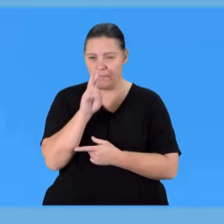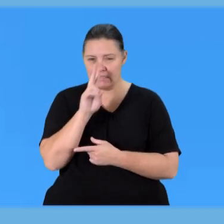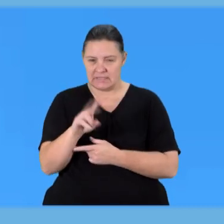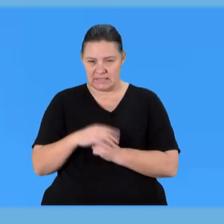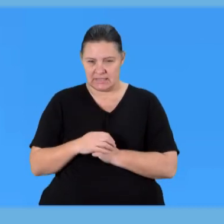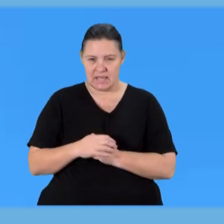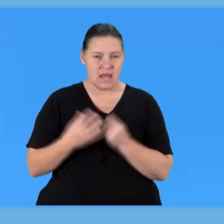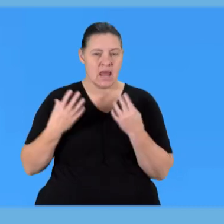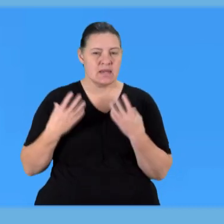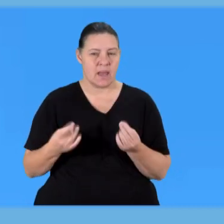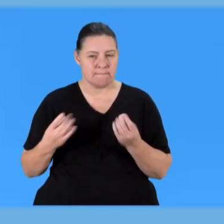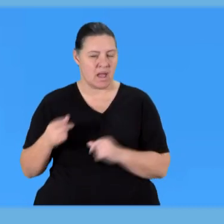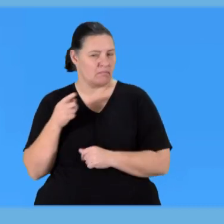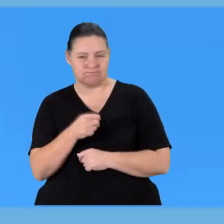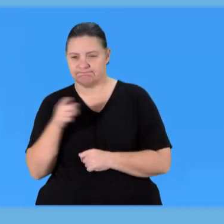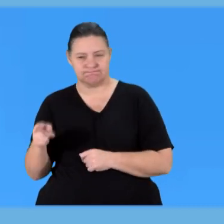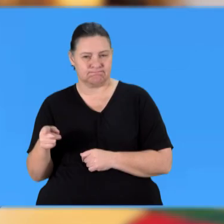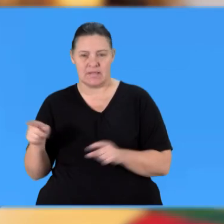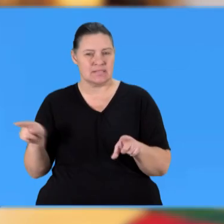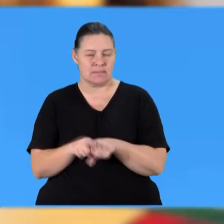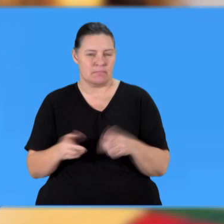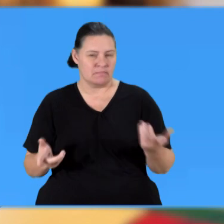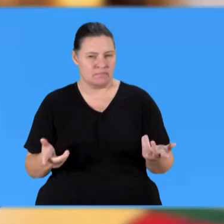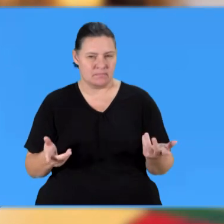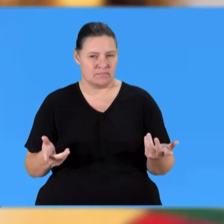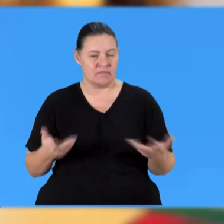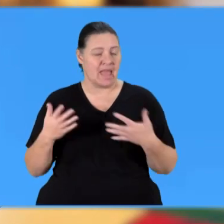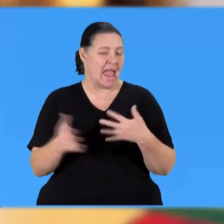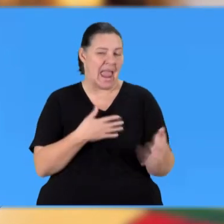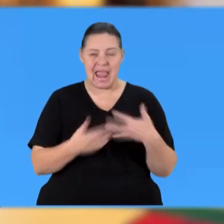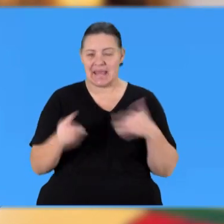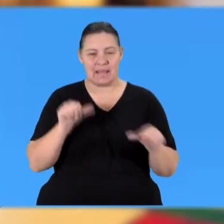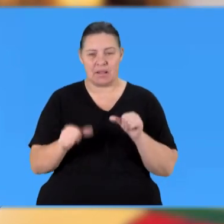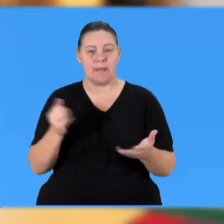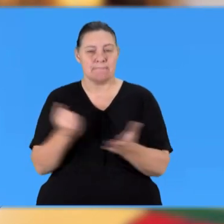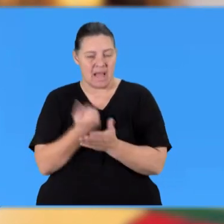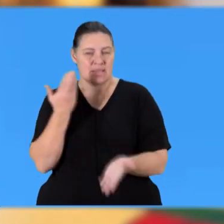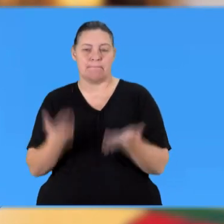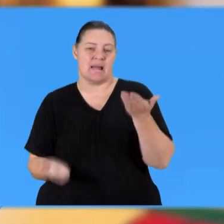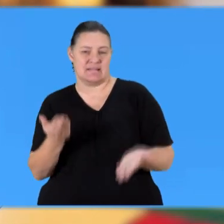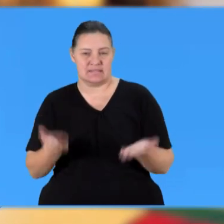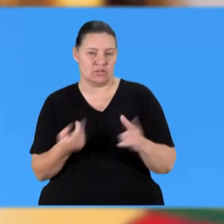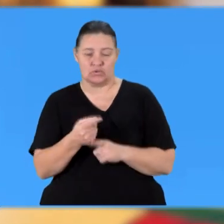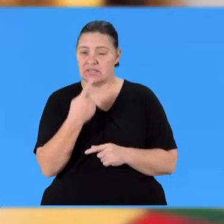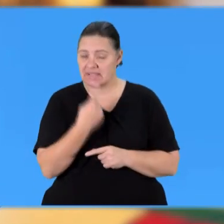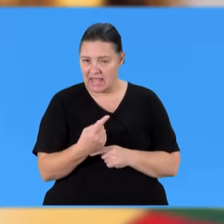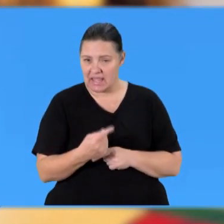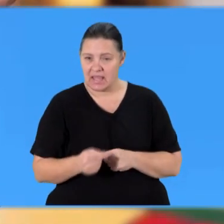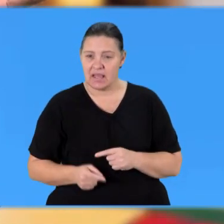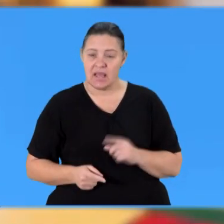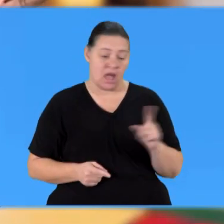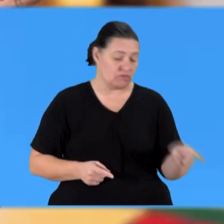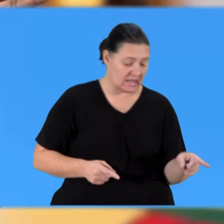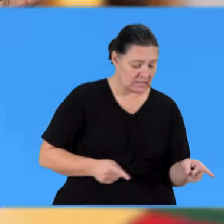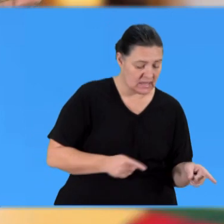seeing that the number of atoms, remember we know that in any chemical equation, they must be balanced to say that the